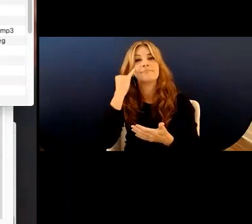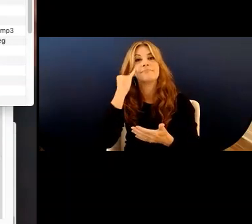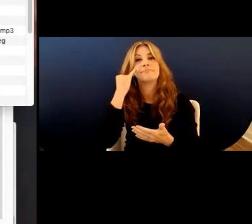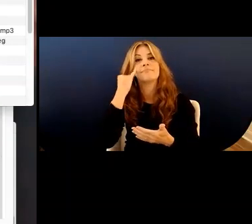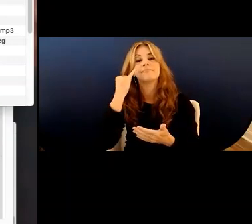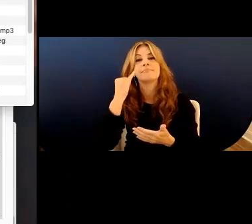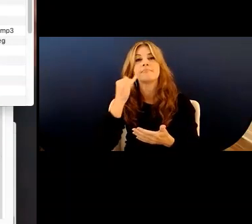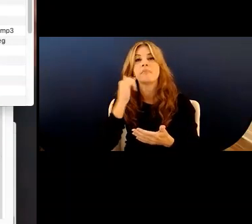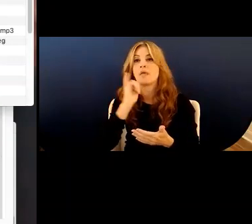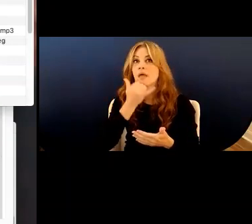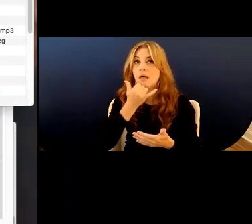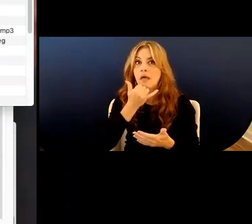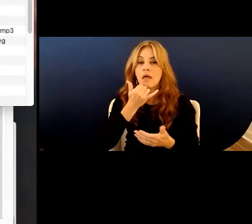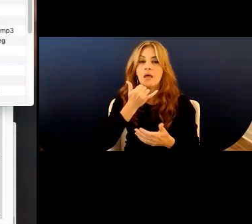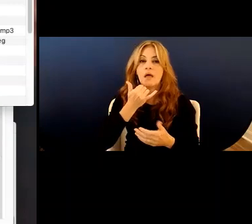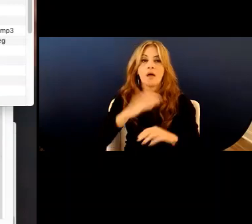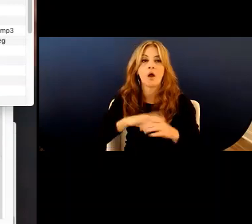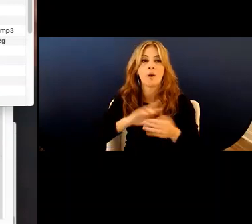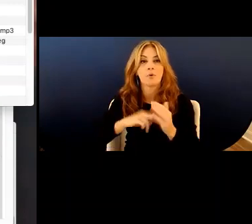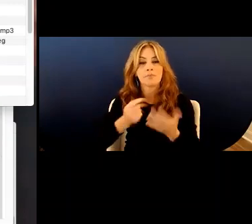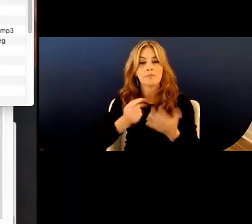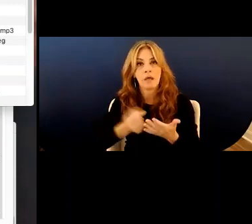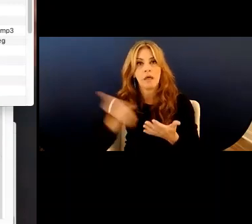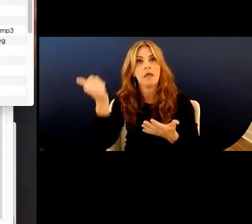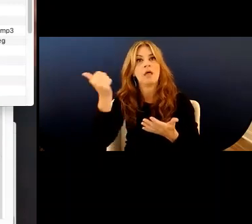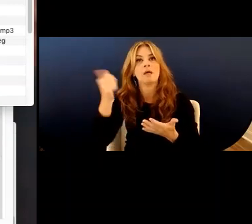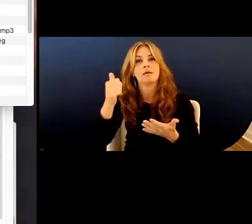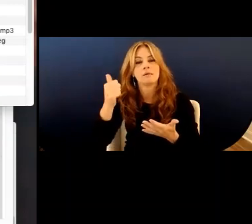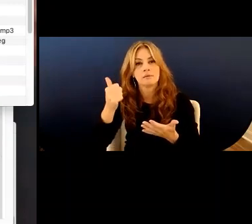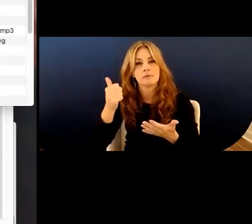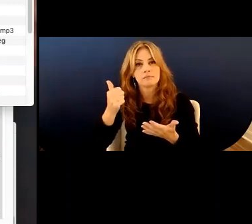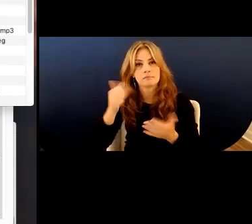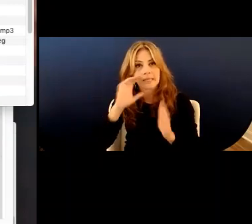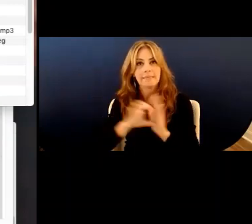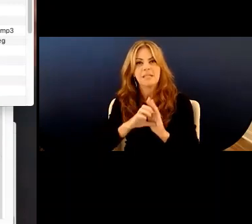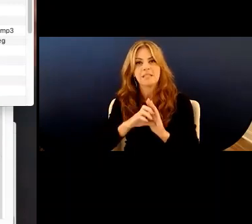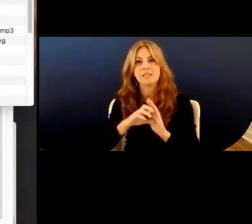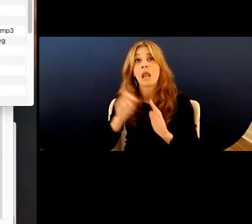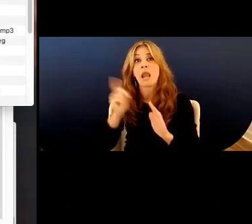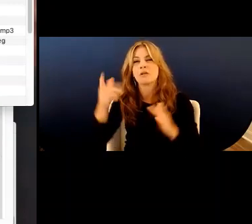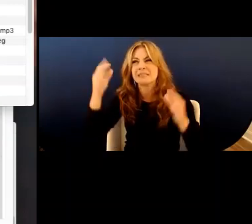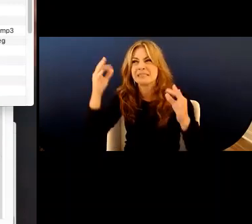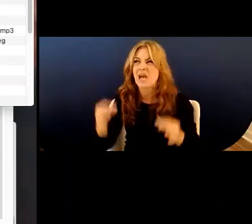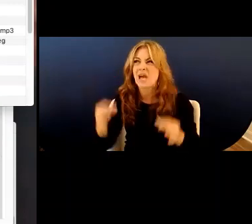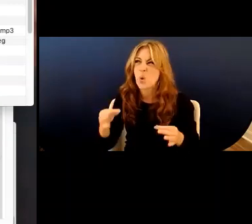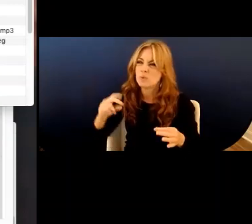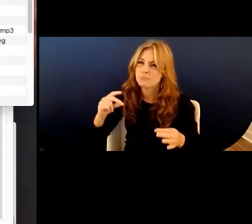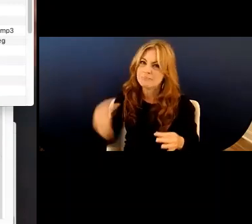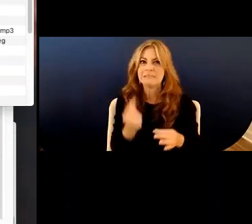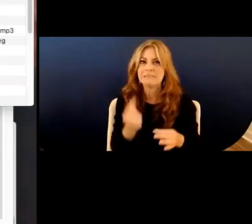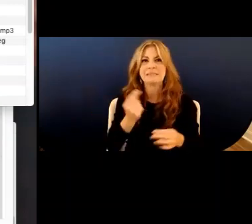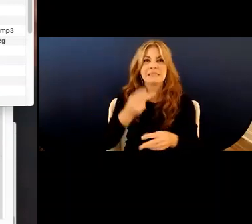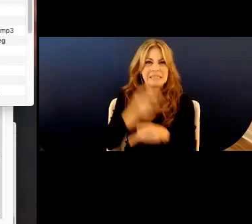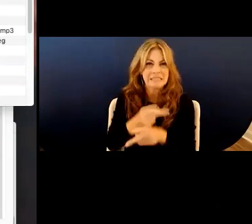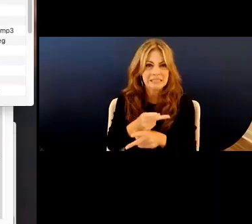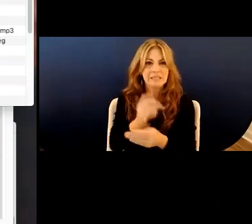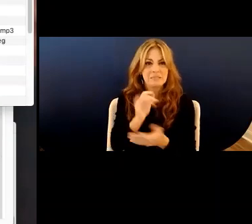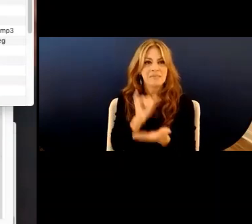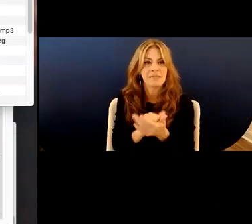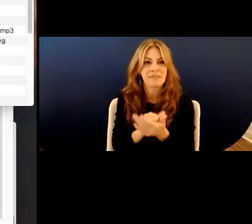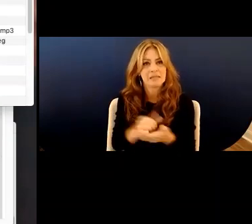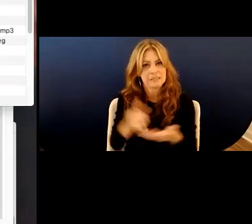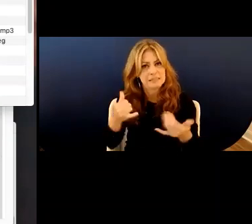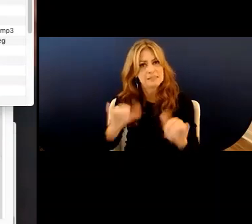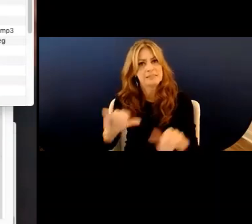accidentally or even on purpose remove an image and then decide that, oh, I wish I had kept that image there, it's still in